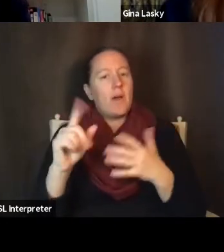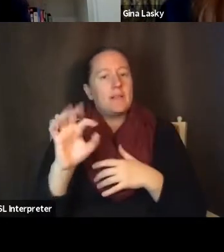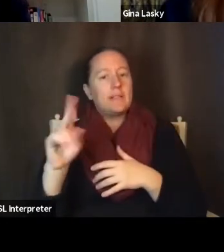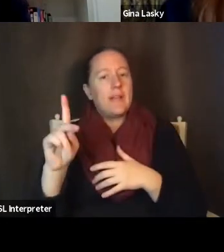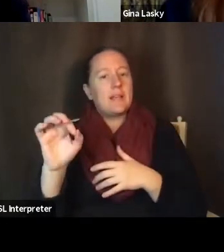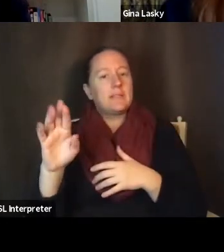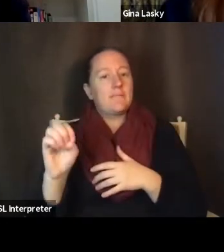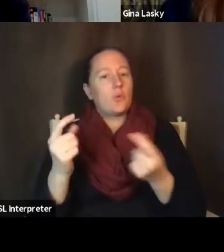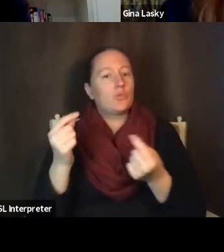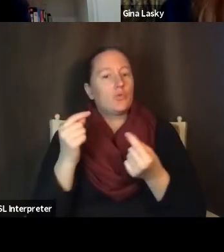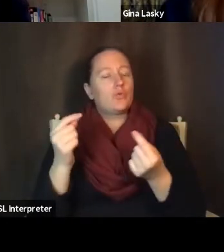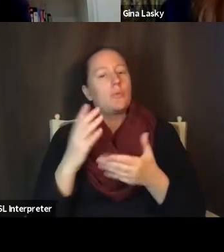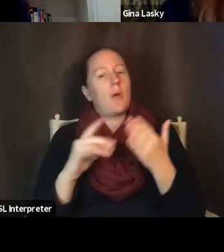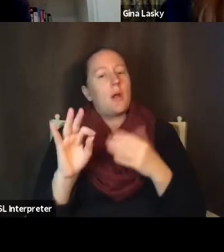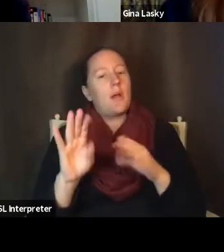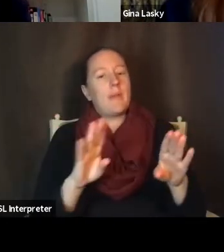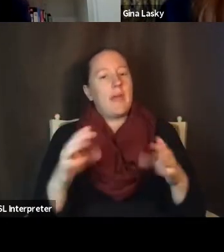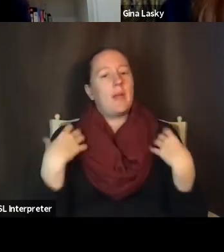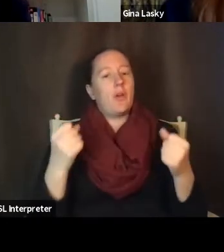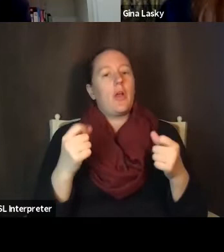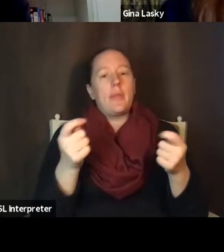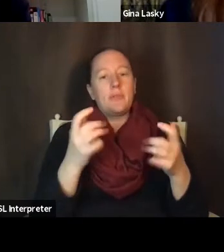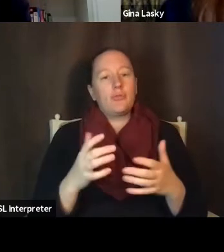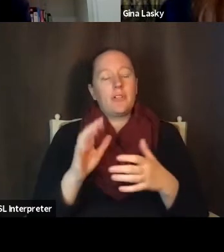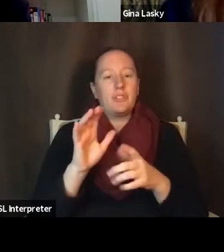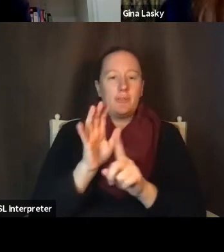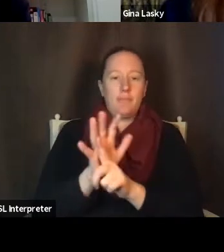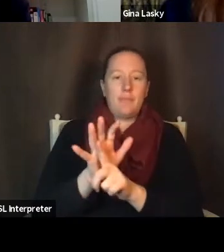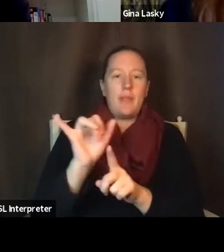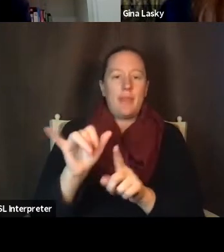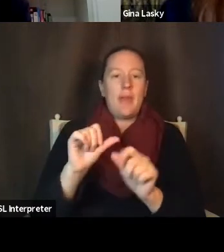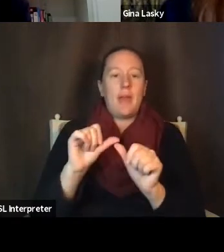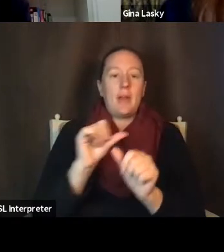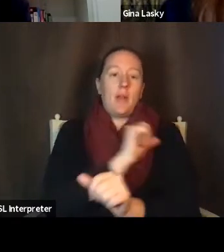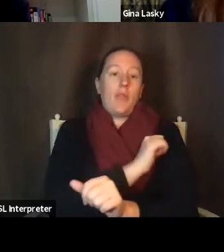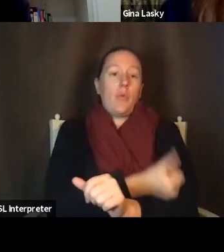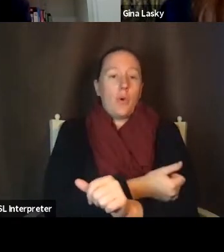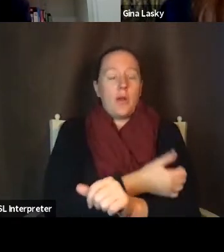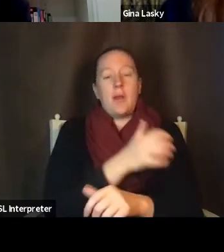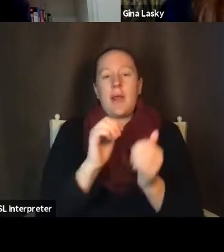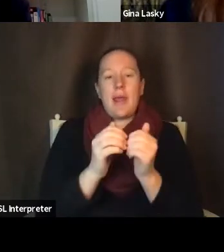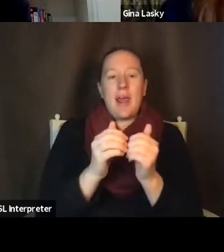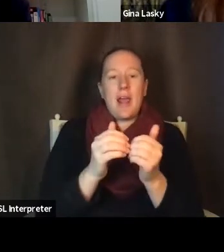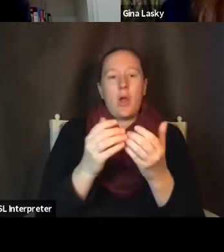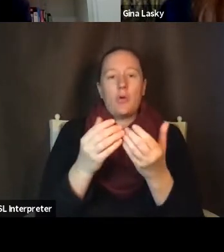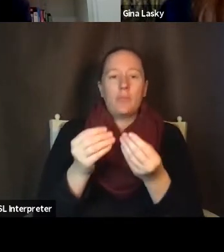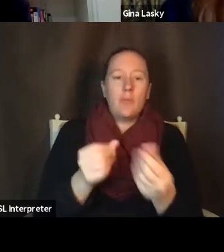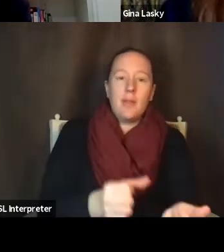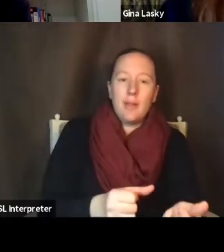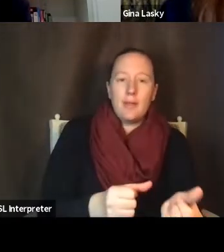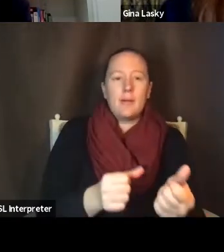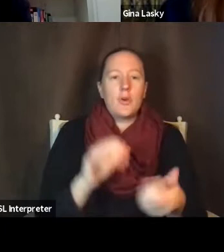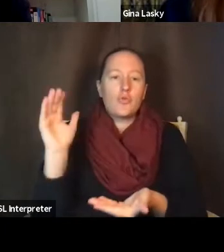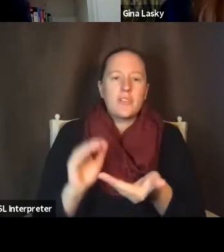part of what the Behavioral Health Administration, that single state authority, is going to be looking at, is how do you streamline that administrative burden to reduce it, so